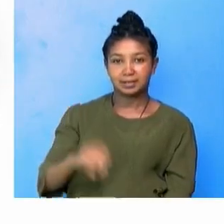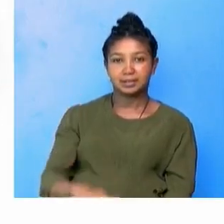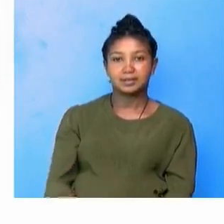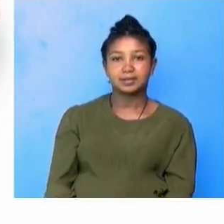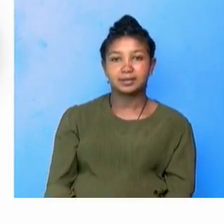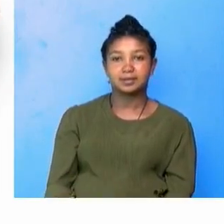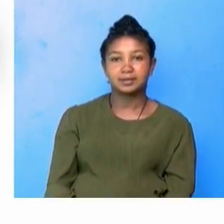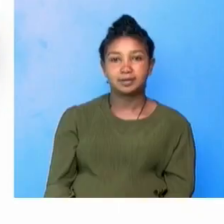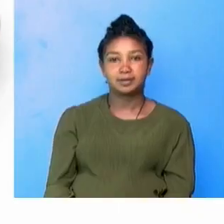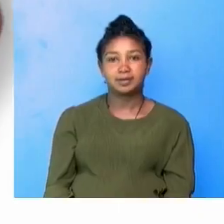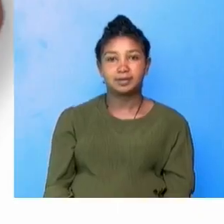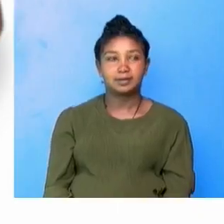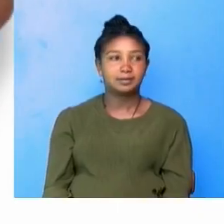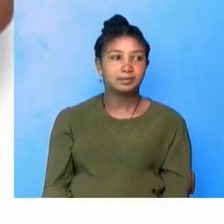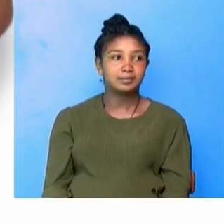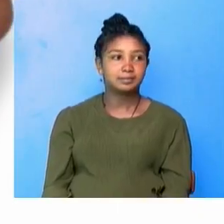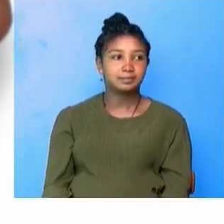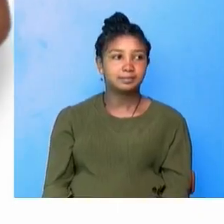A,